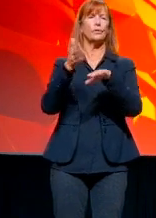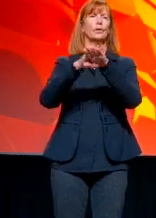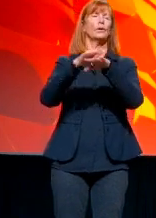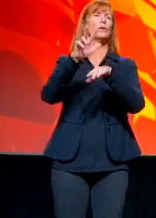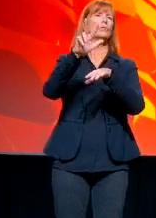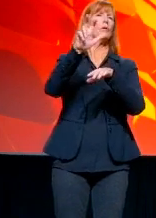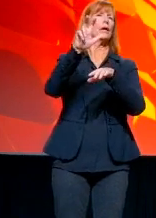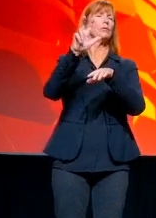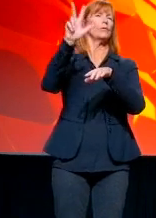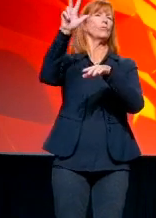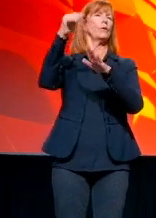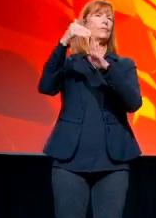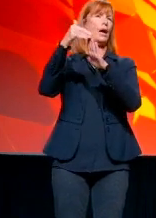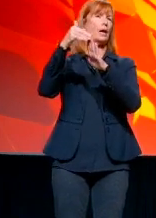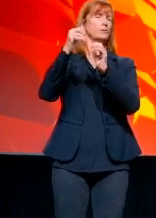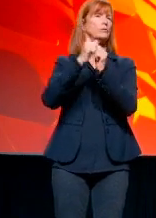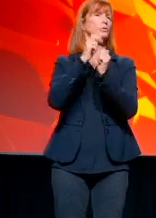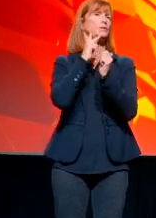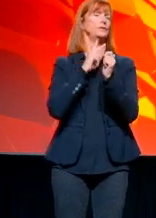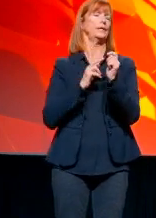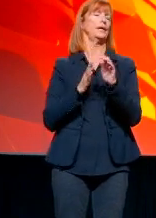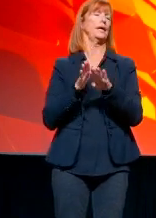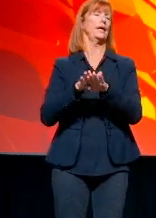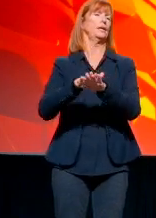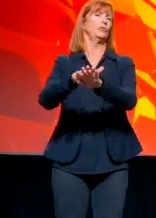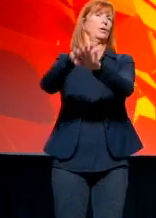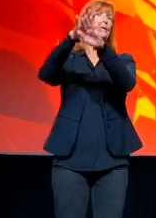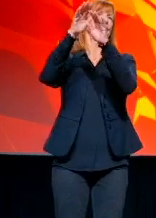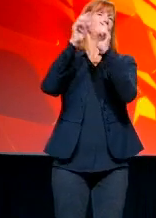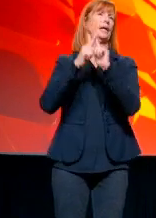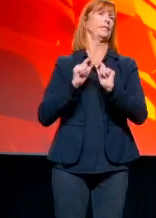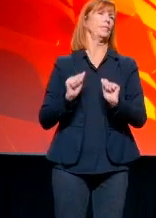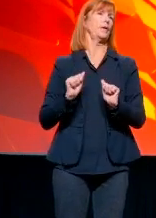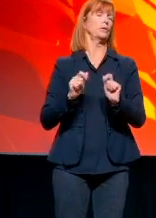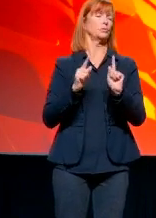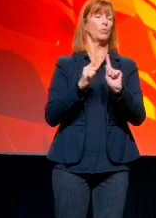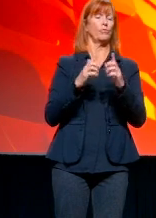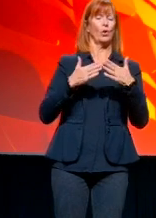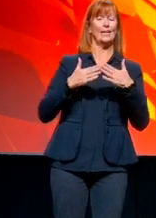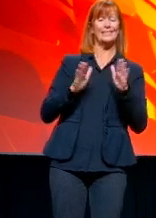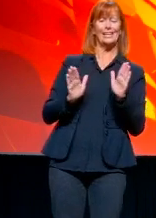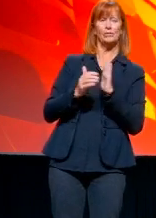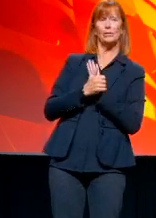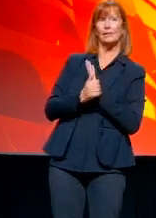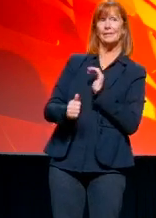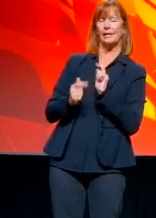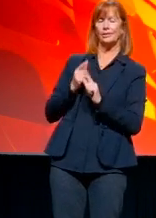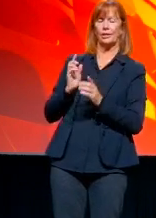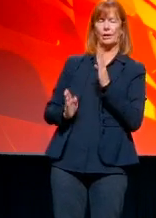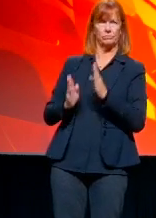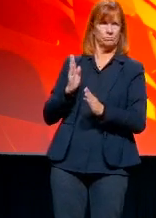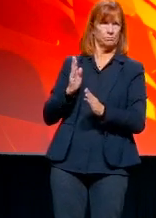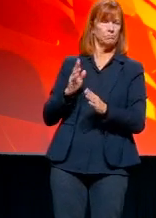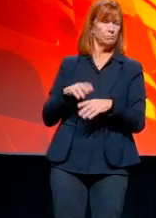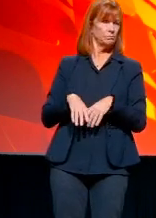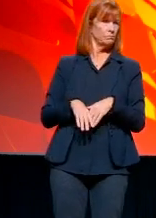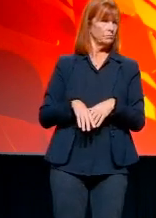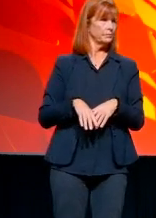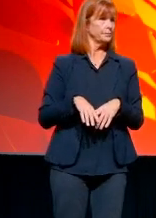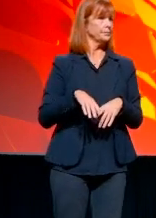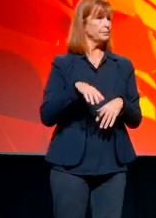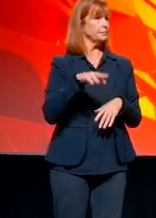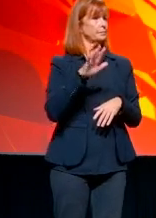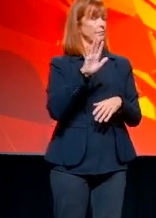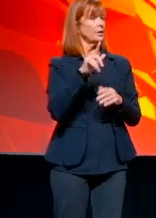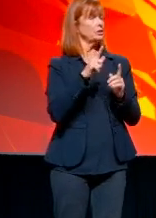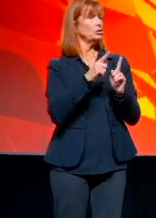3,000, we see a steady increase in the robustness and generalization of the trained model, right? So, and with the 3,000